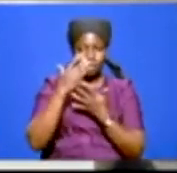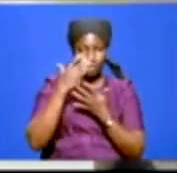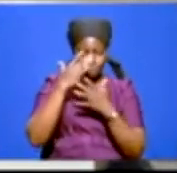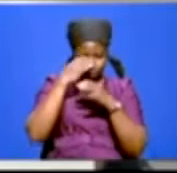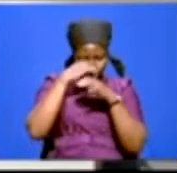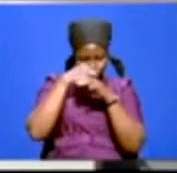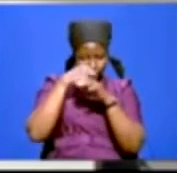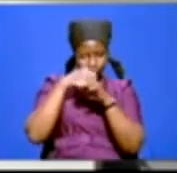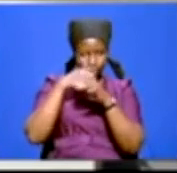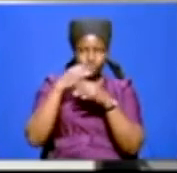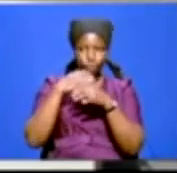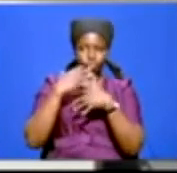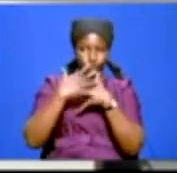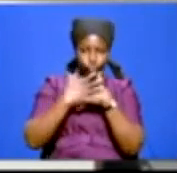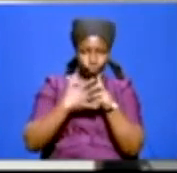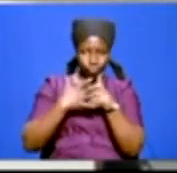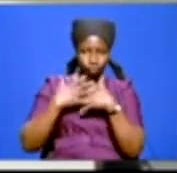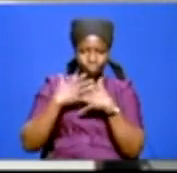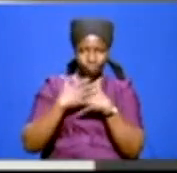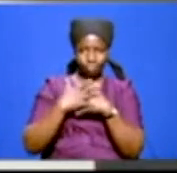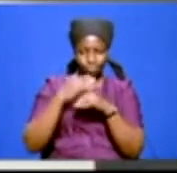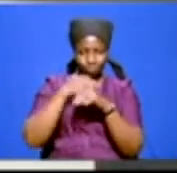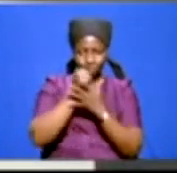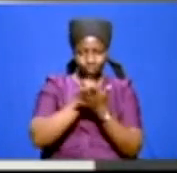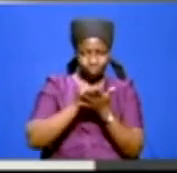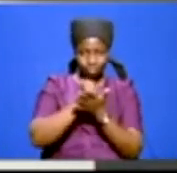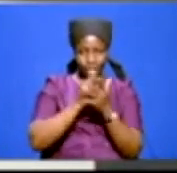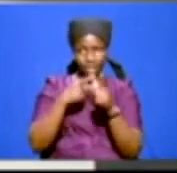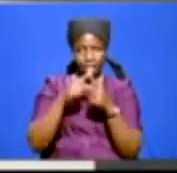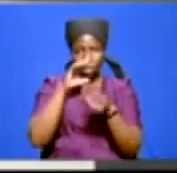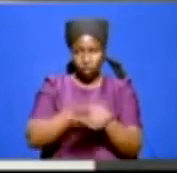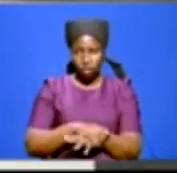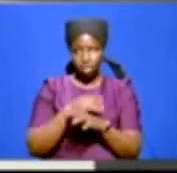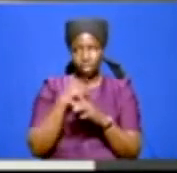and proximal humerus fracture. Masinjoki for Lunchtime News.